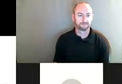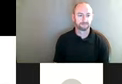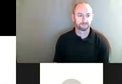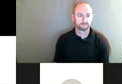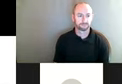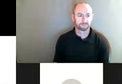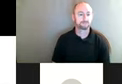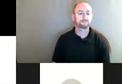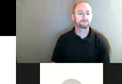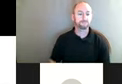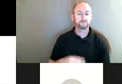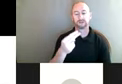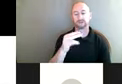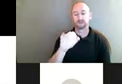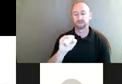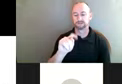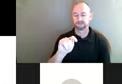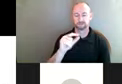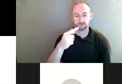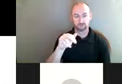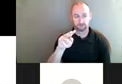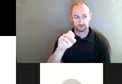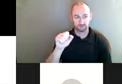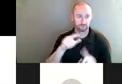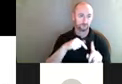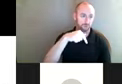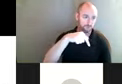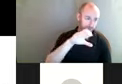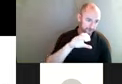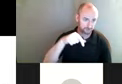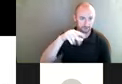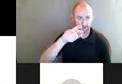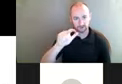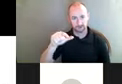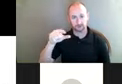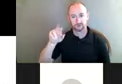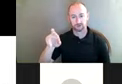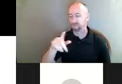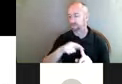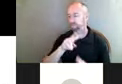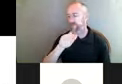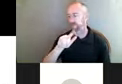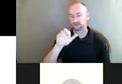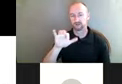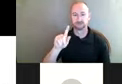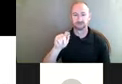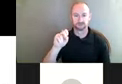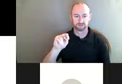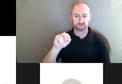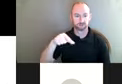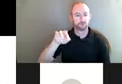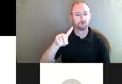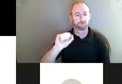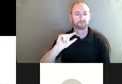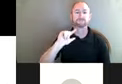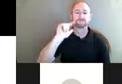And these are the histograms from the QC, QAL, and QR that was pulled out of the Valley Station quad. So you can see how the distribution of